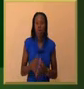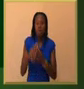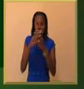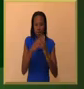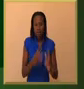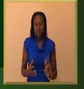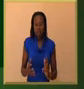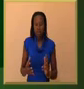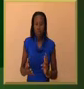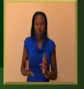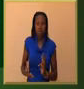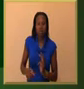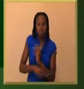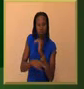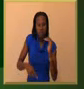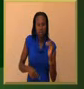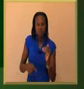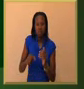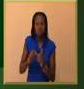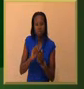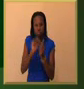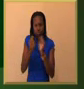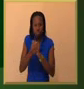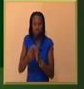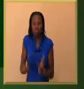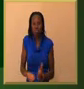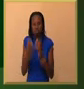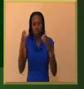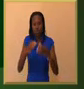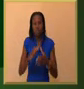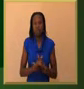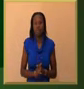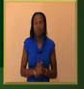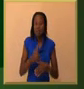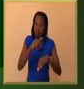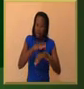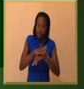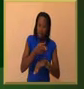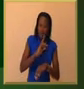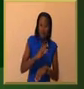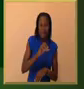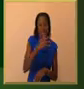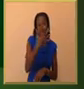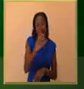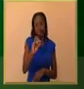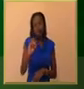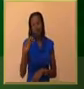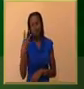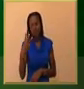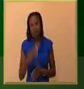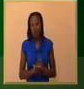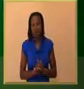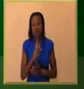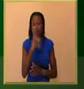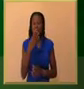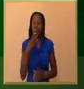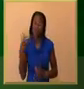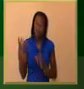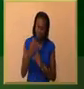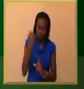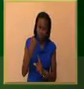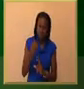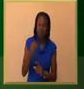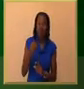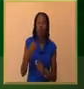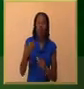United Nations Transitional Assistance Group? SMS your answer to 5003. The winner will be announced